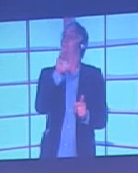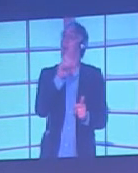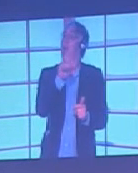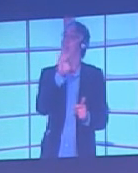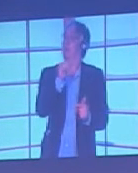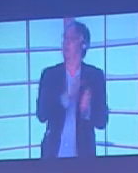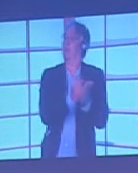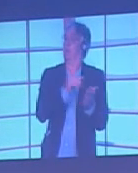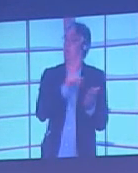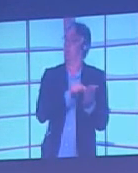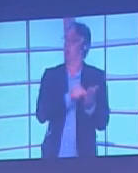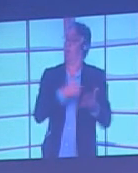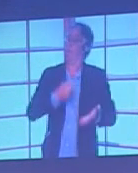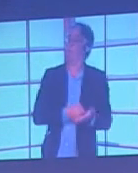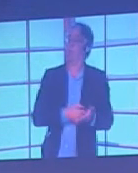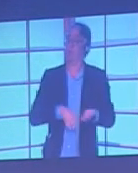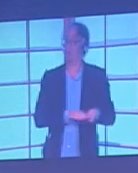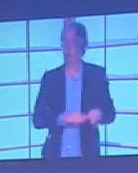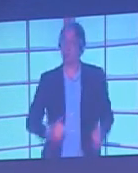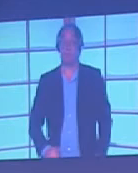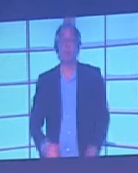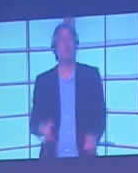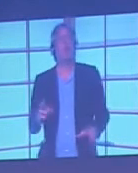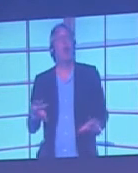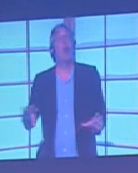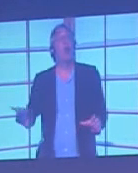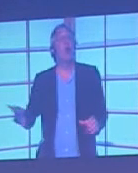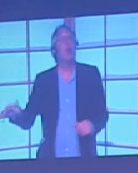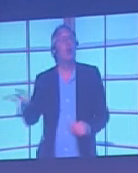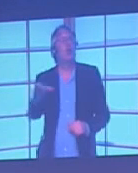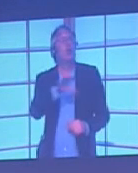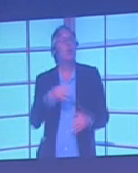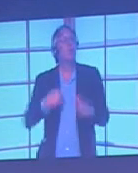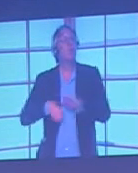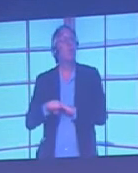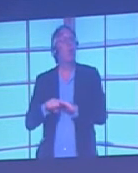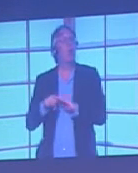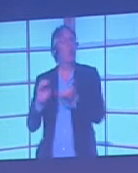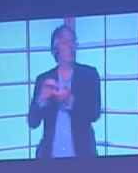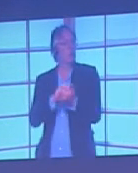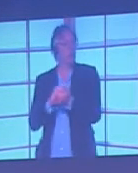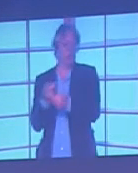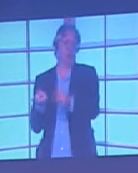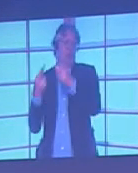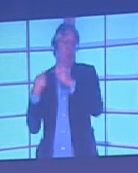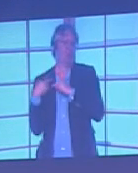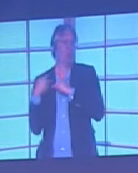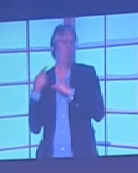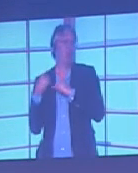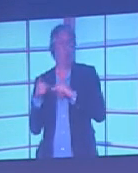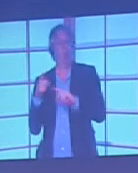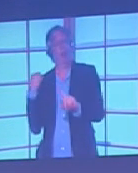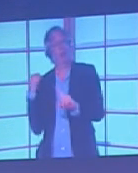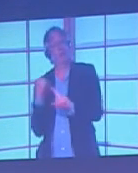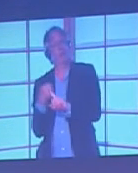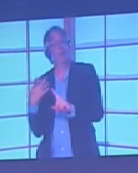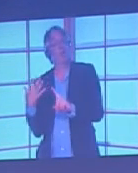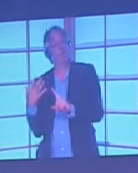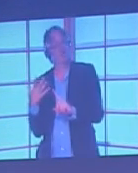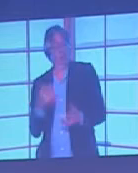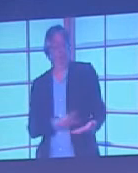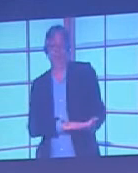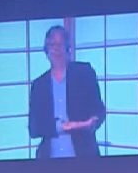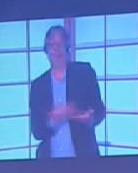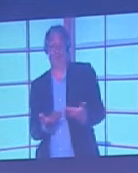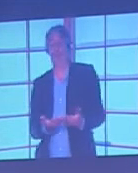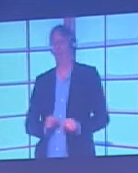countries themselves, the national associations will have the ultimate responsibility in implementing this new